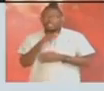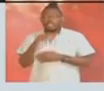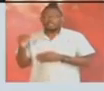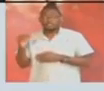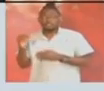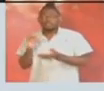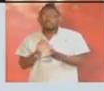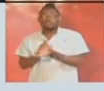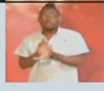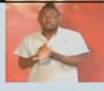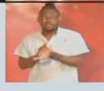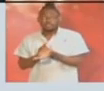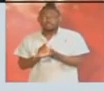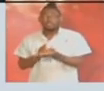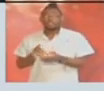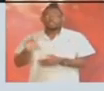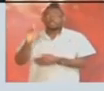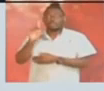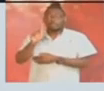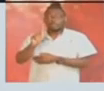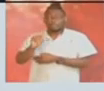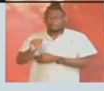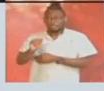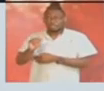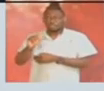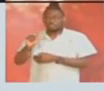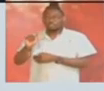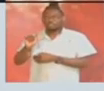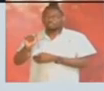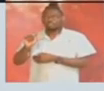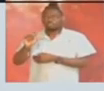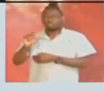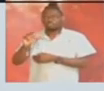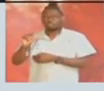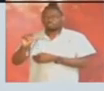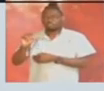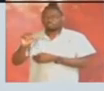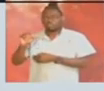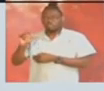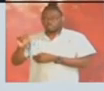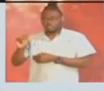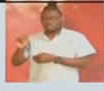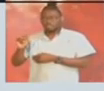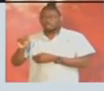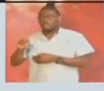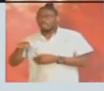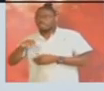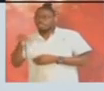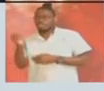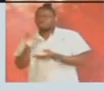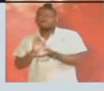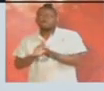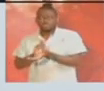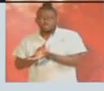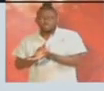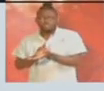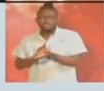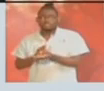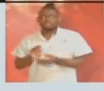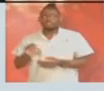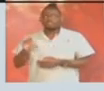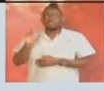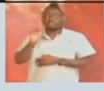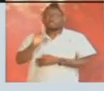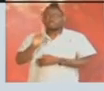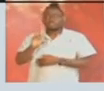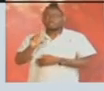Trotman, Thoracic Medical Director at the Cora Hospital. We also have Dr. Brian Amor, Chief Executive Officer,